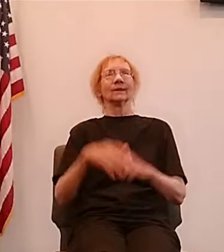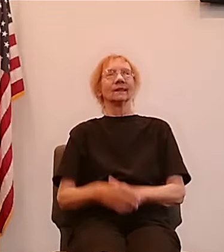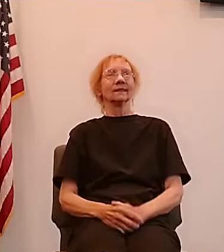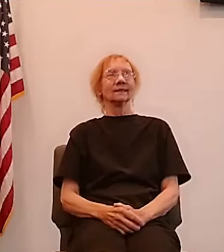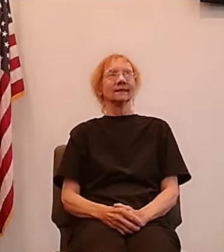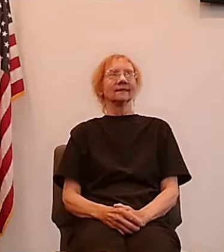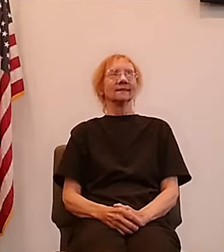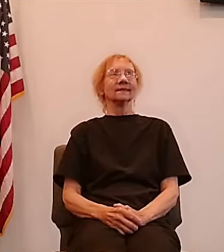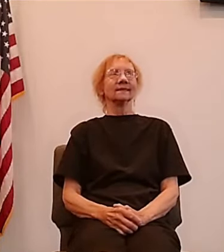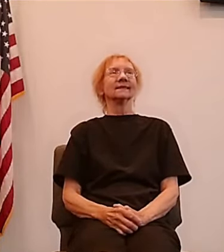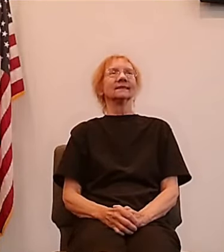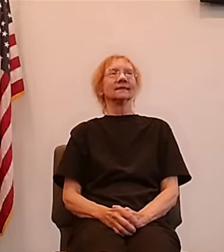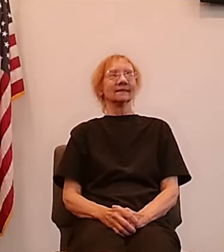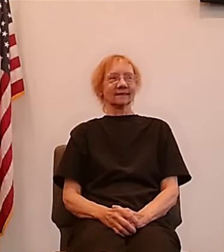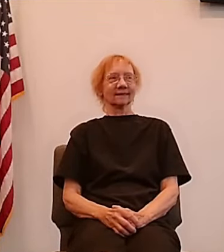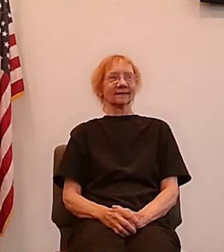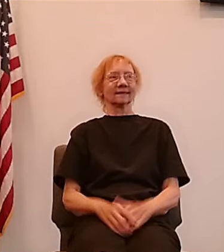shore.